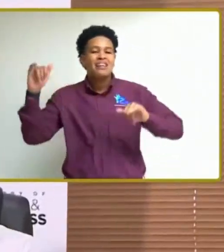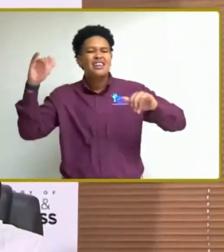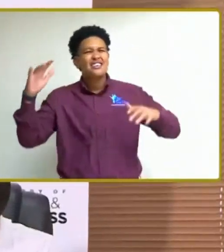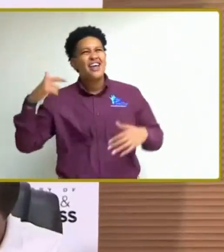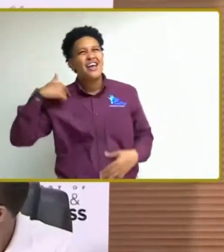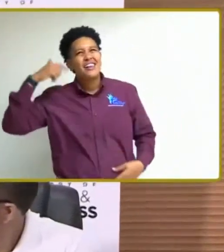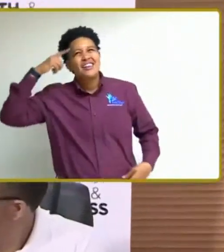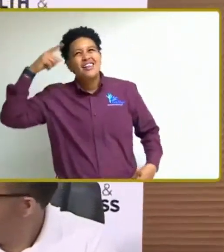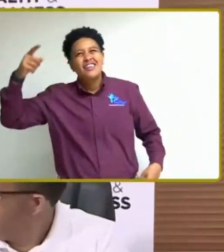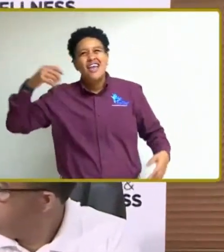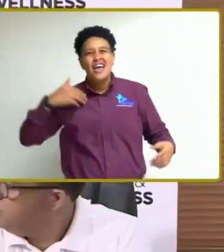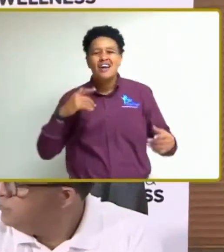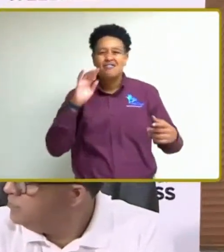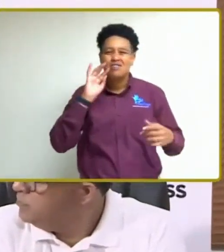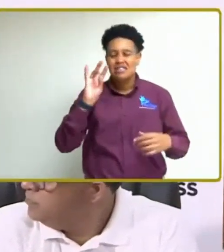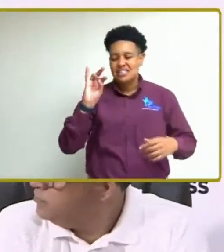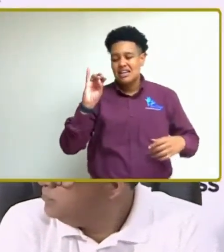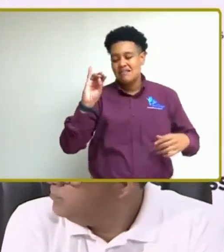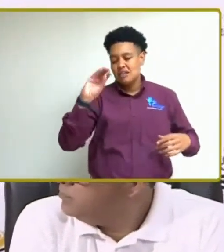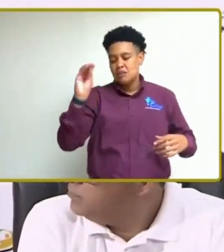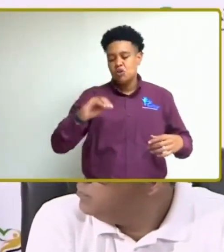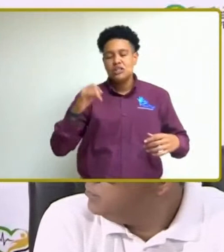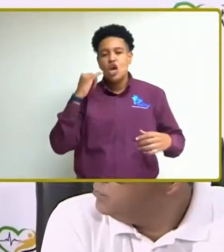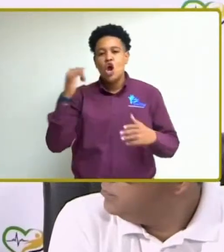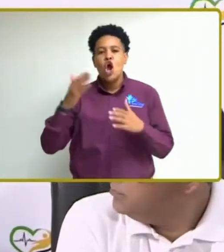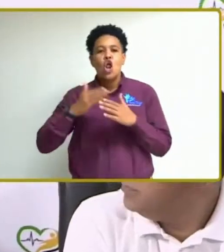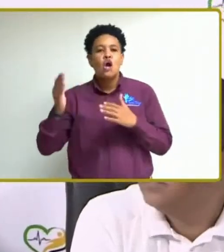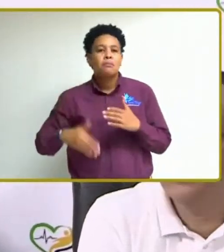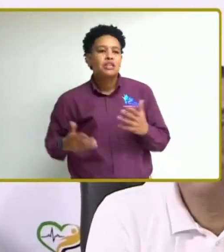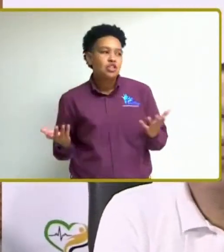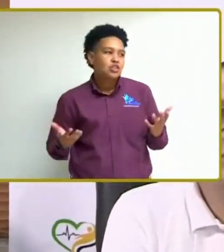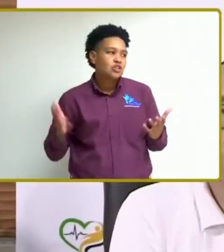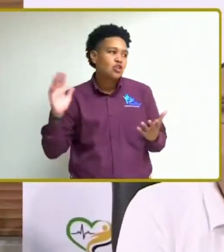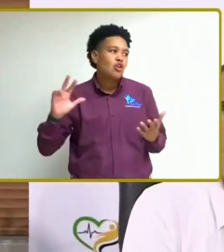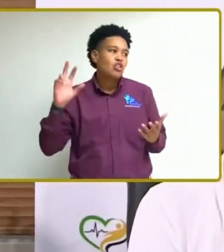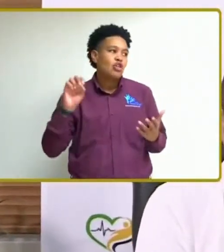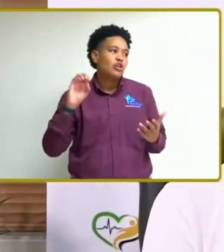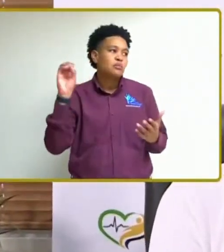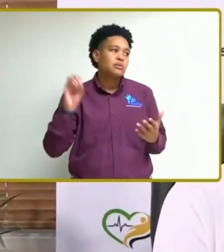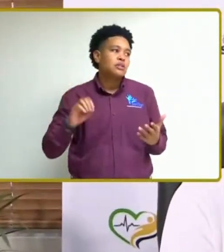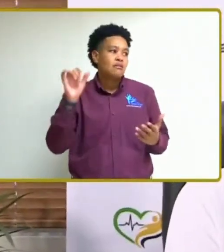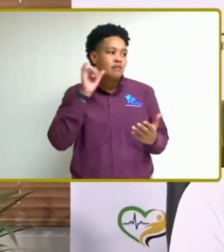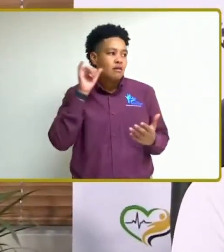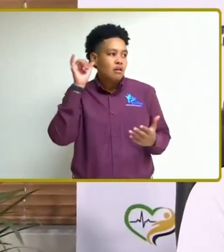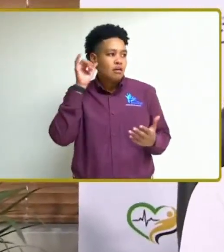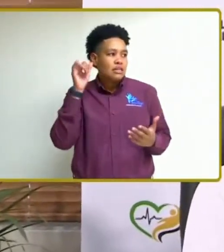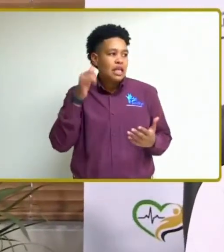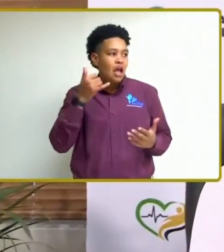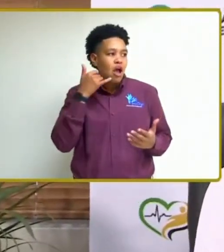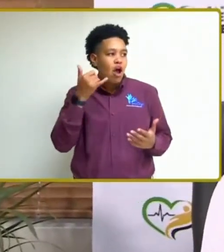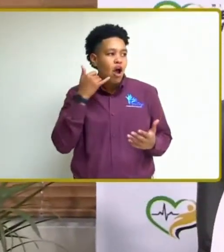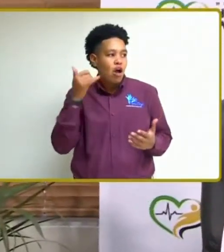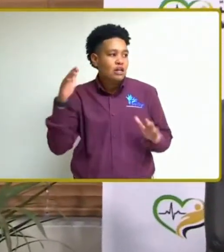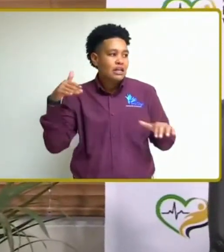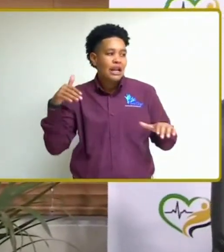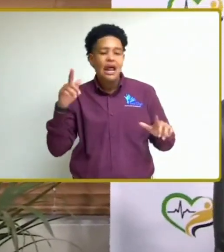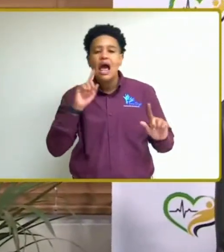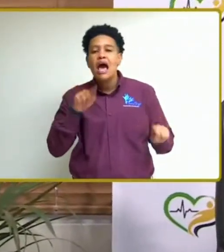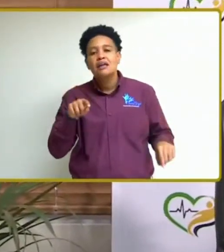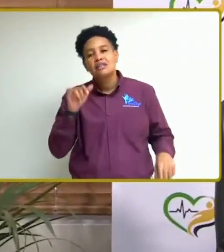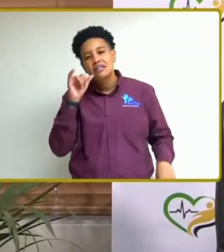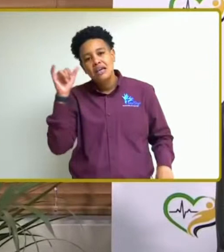think they had 70% call completion. So about 30% of the calls were not attended